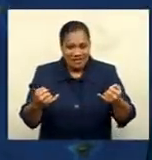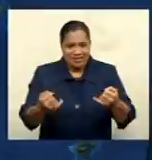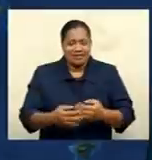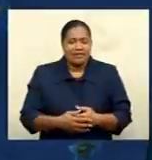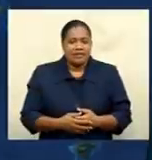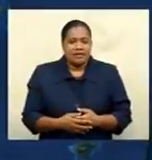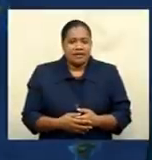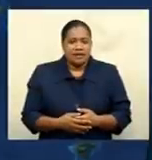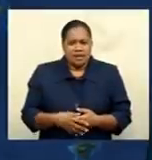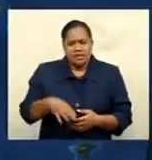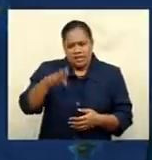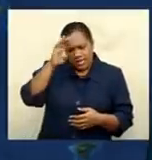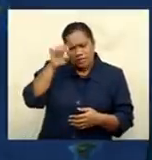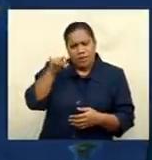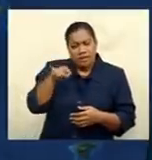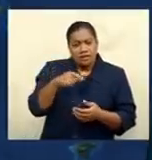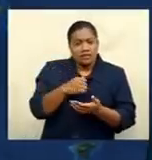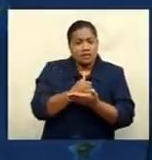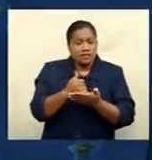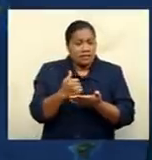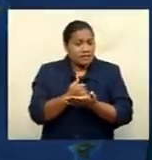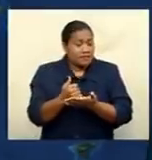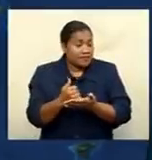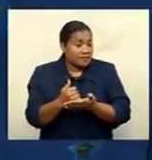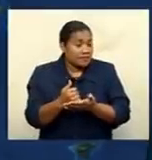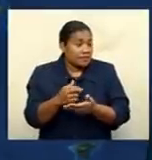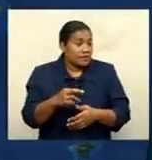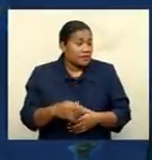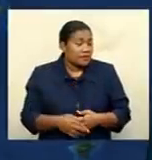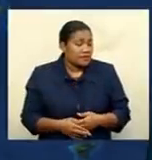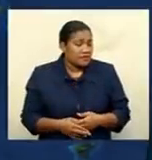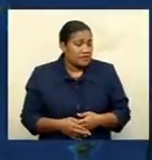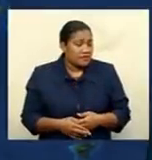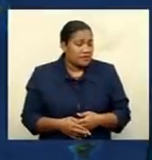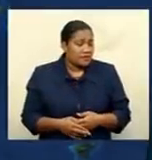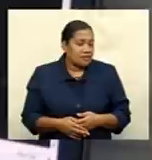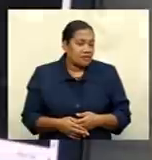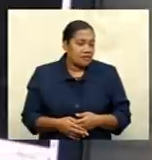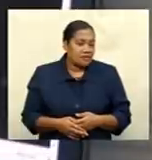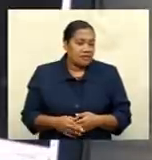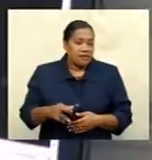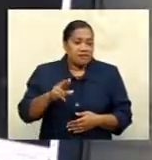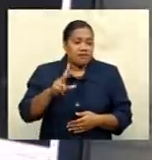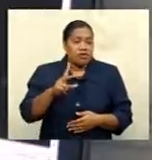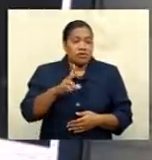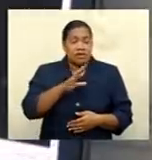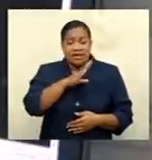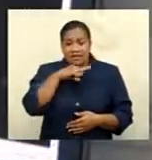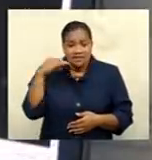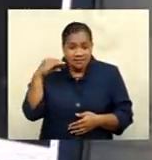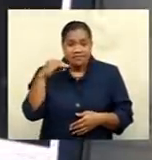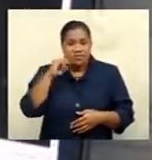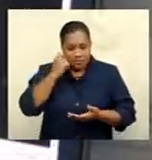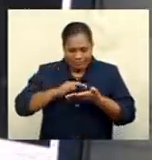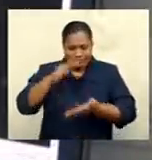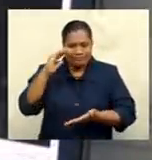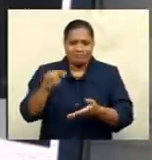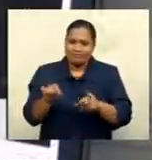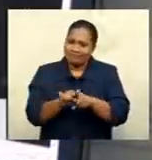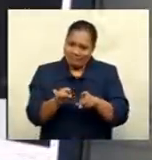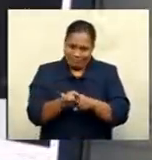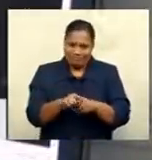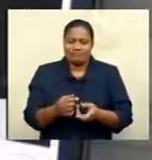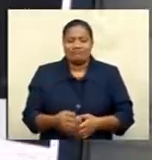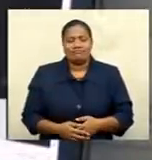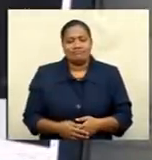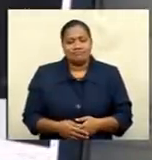it's expected that the number of complaints pertaining to e-commerce will increase. The consumer watchdog is concerned that some